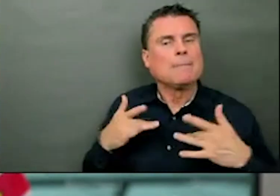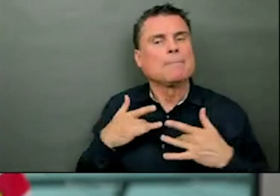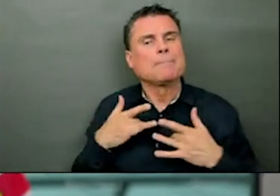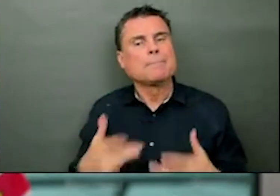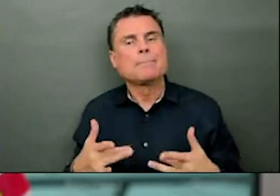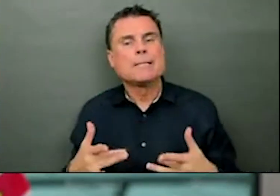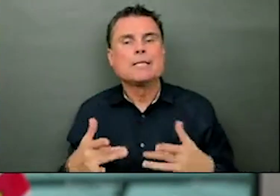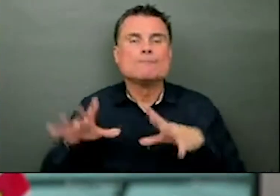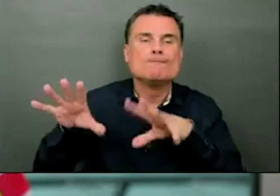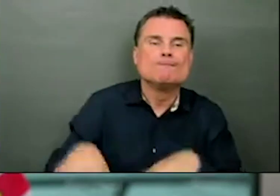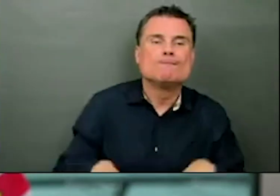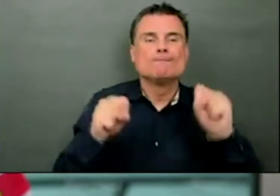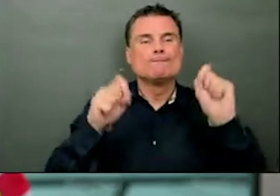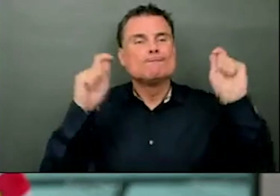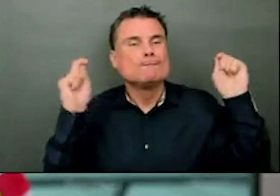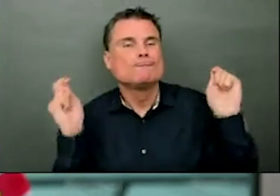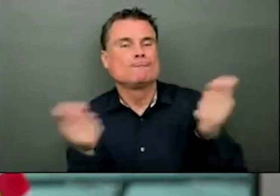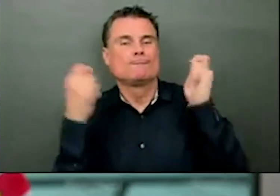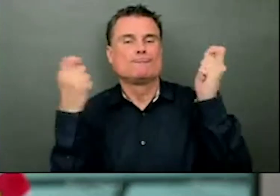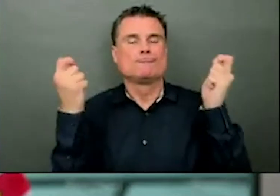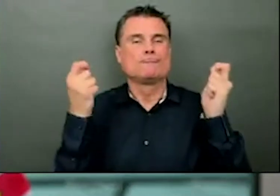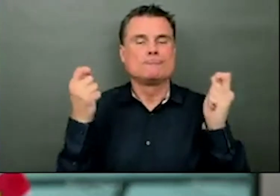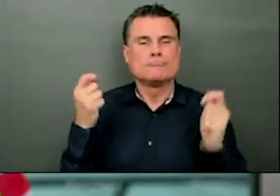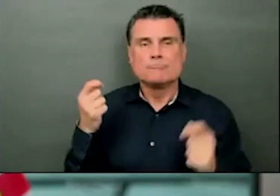Day? Well, I will tell you